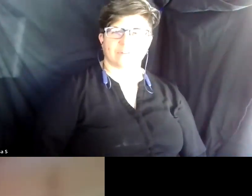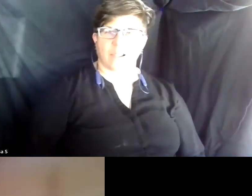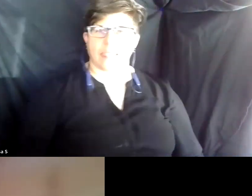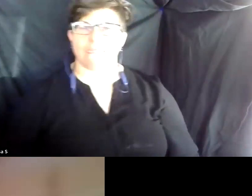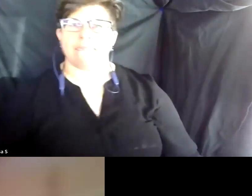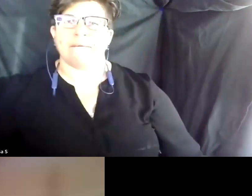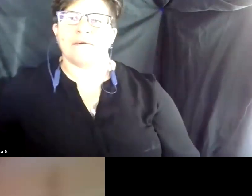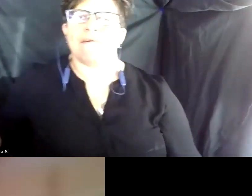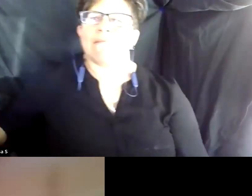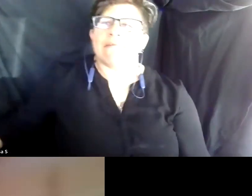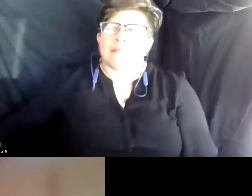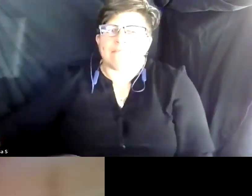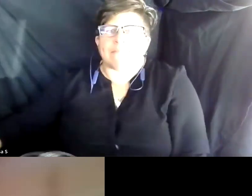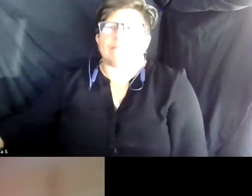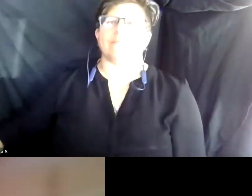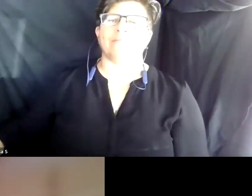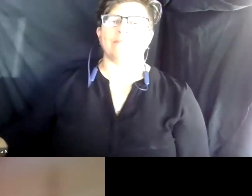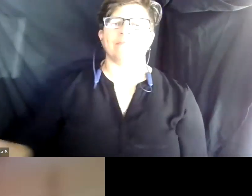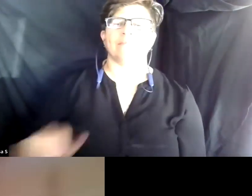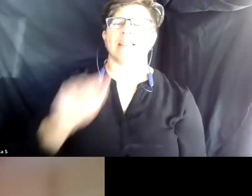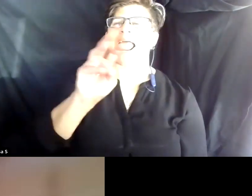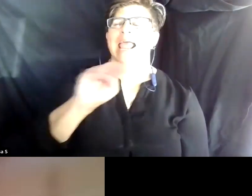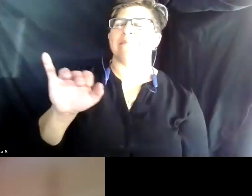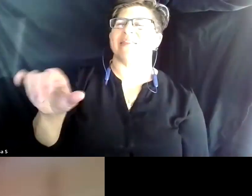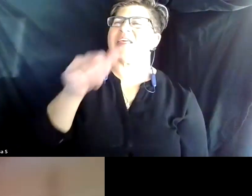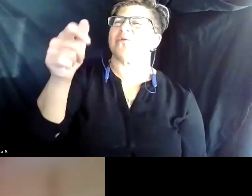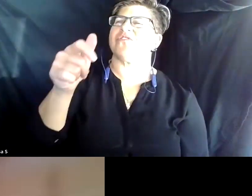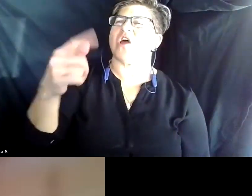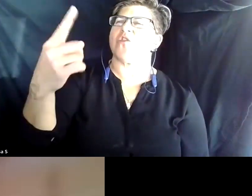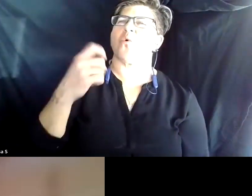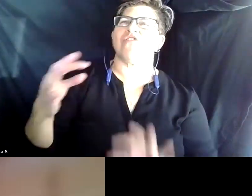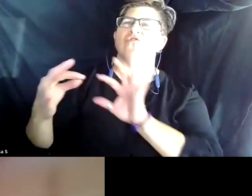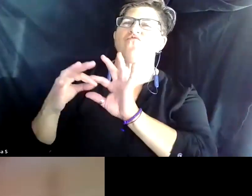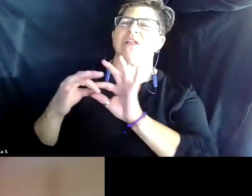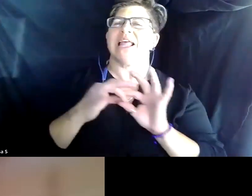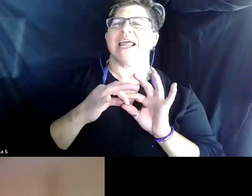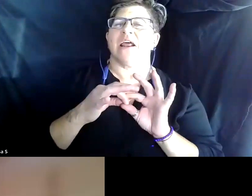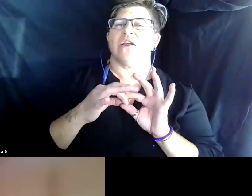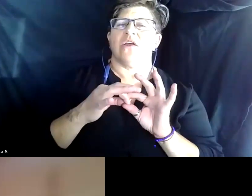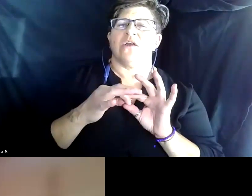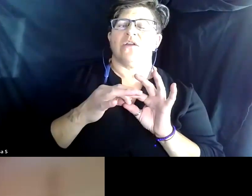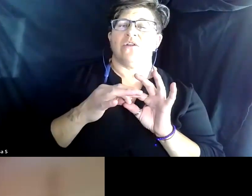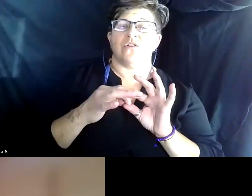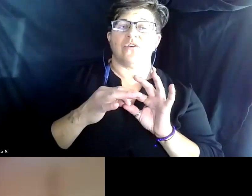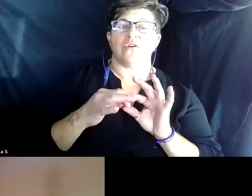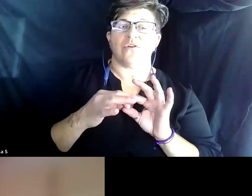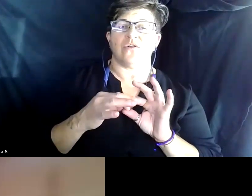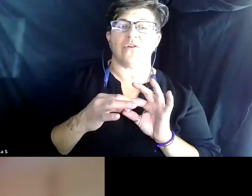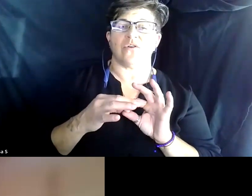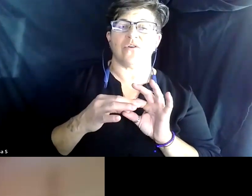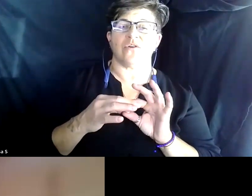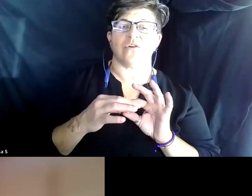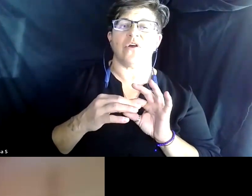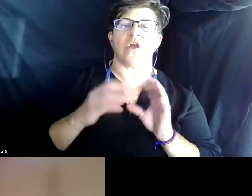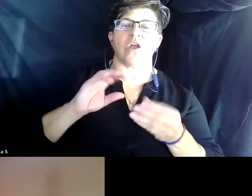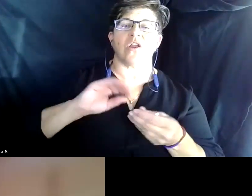And there was a question posted with regards to the number of choroideremia patients,